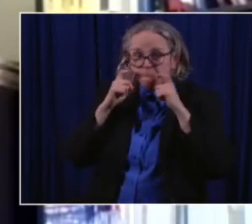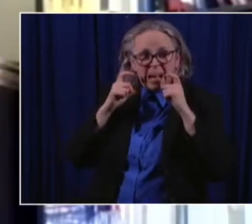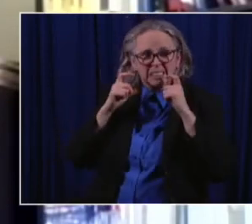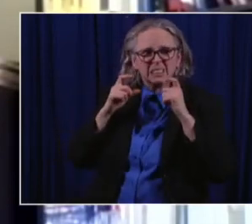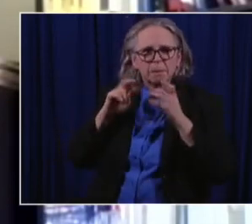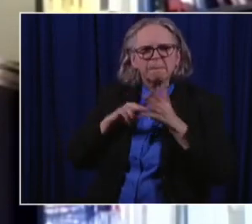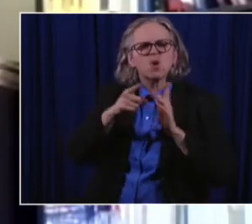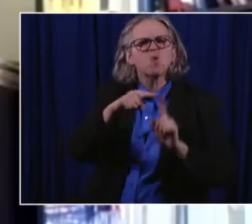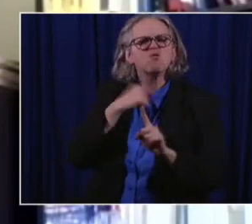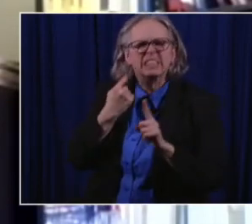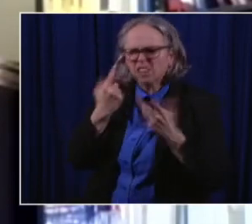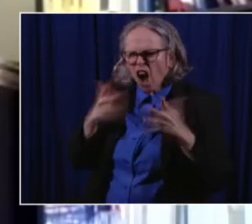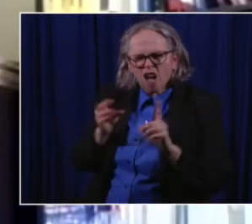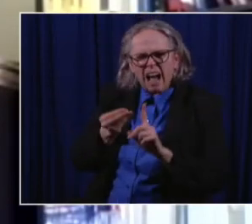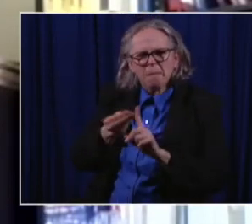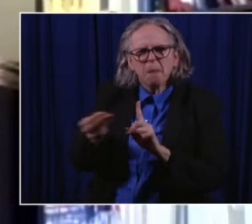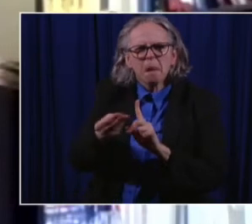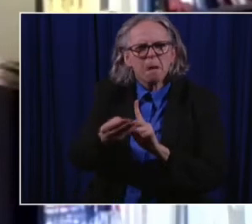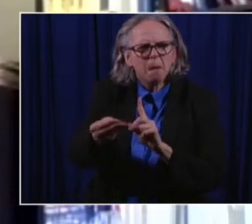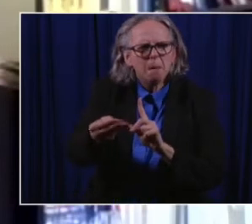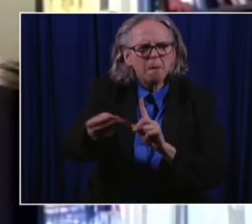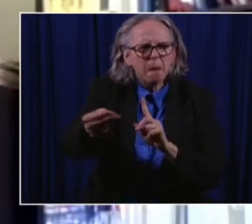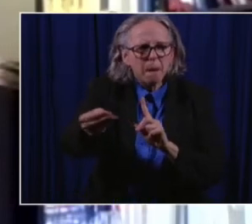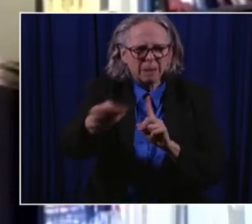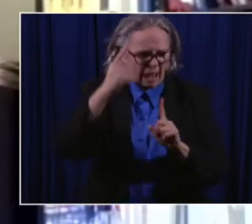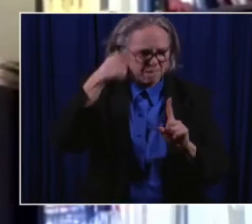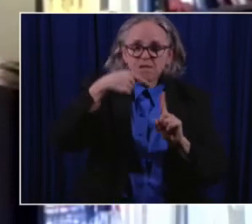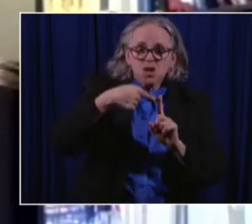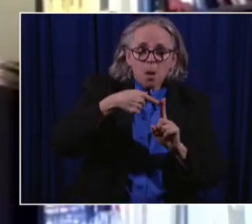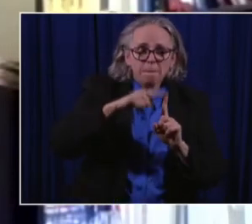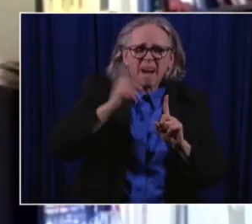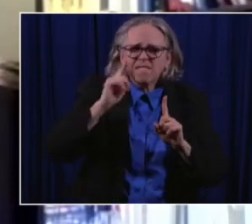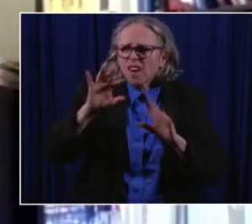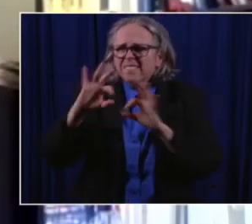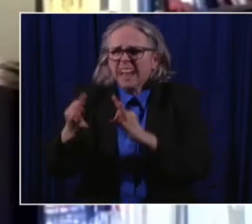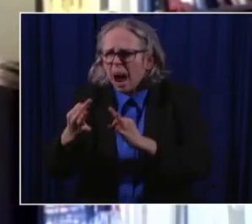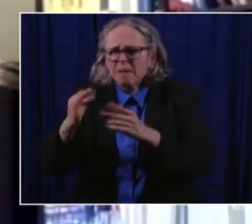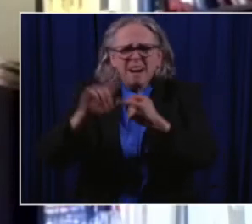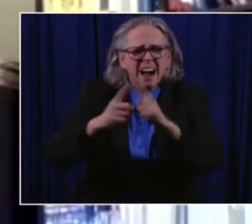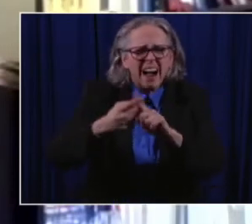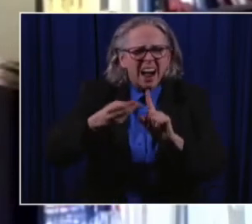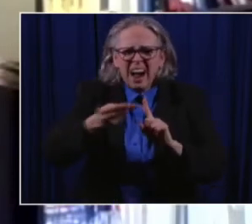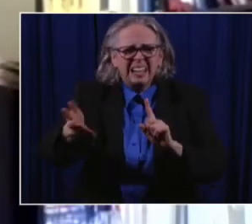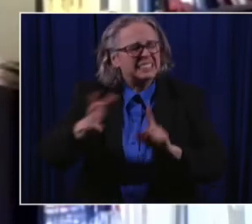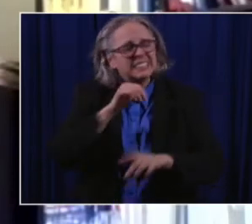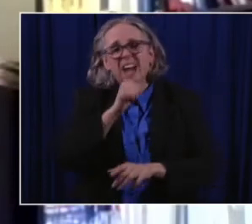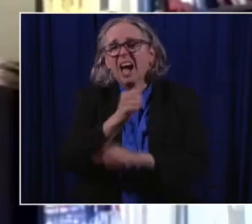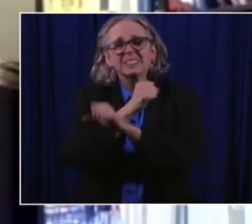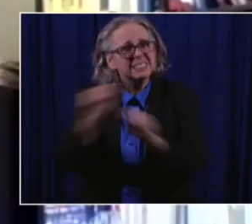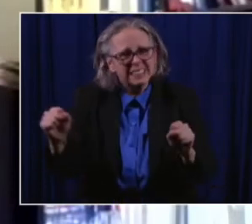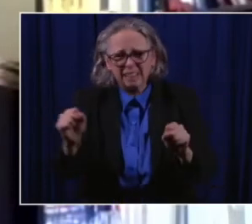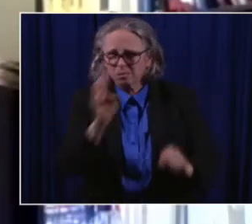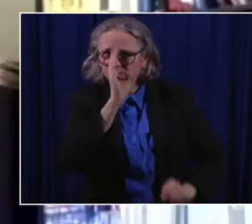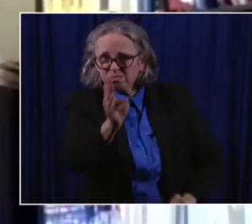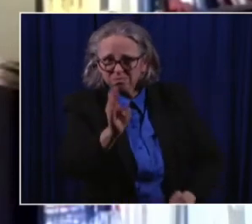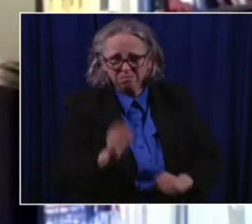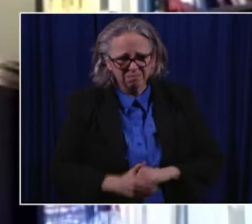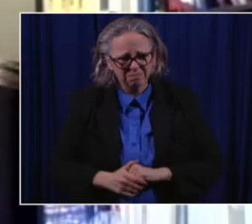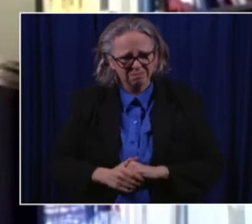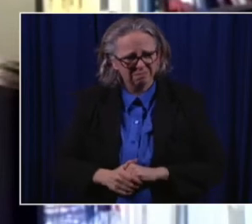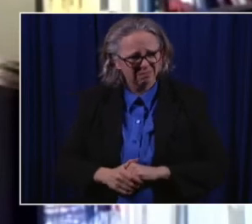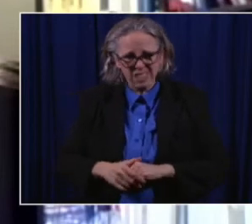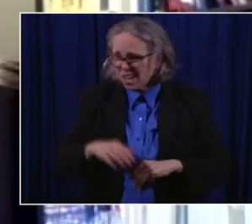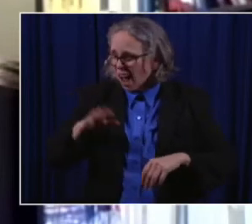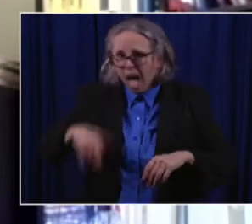ones. It's simply unsafe to be around anyone outside of your household without wearing a mask and maintaining social distancing. So these are